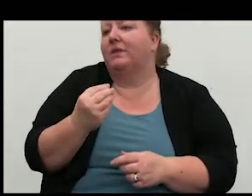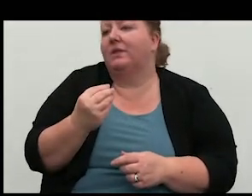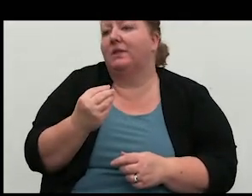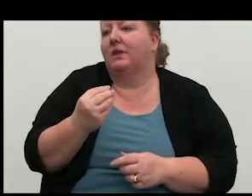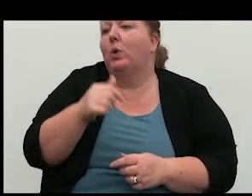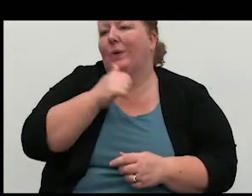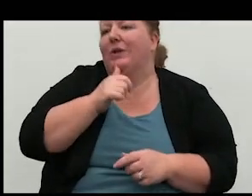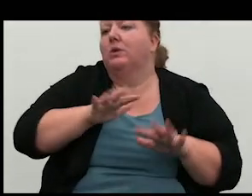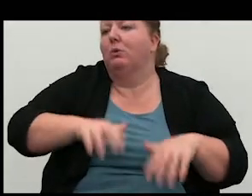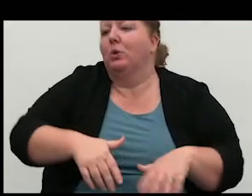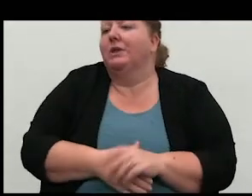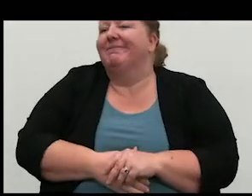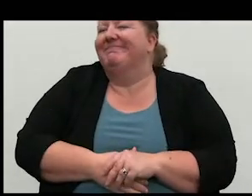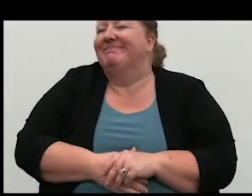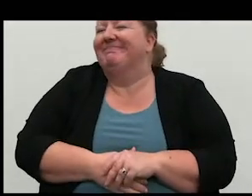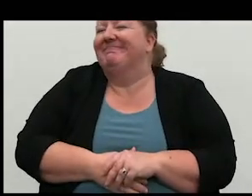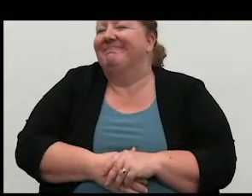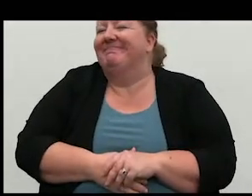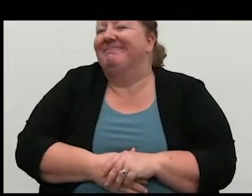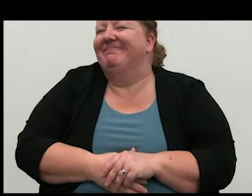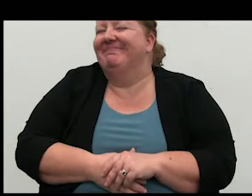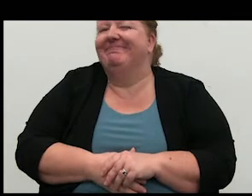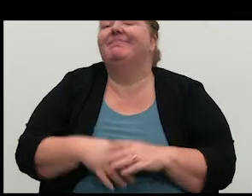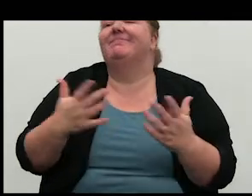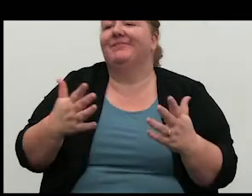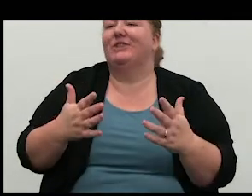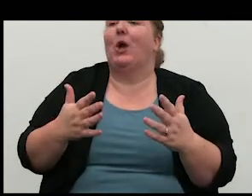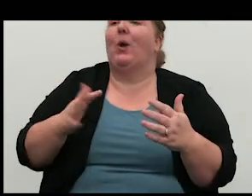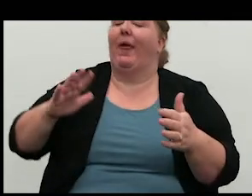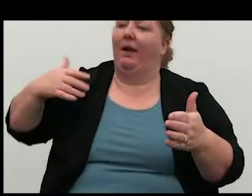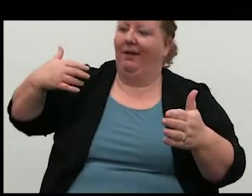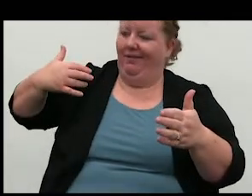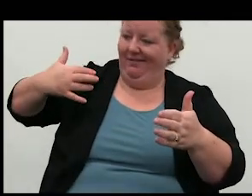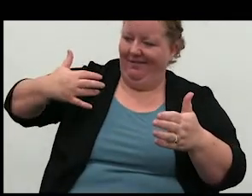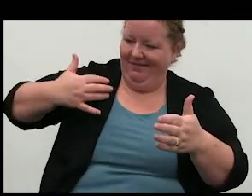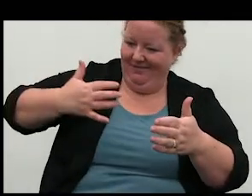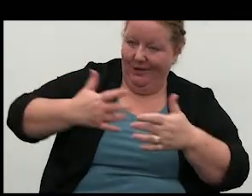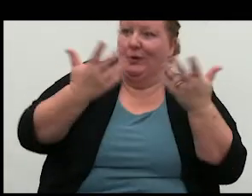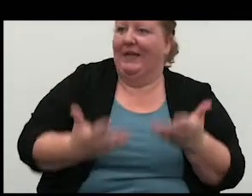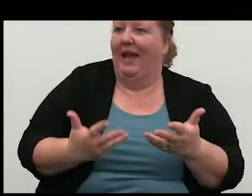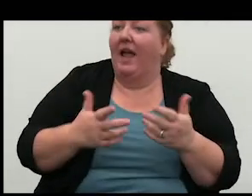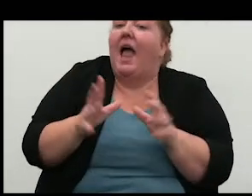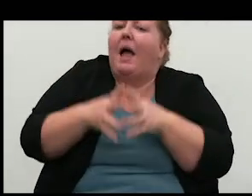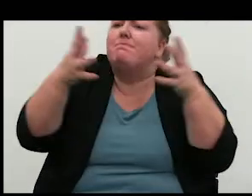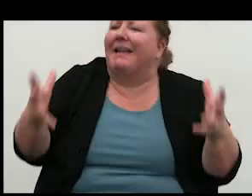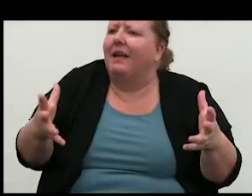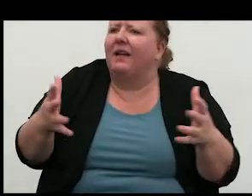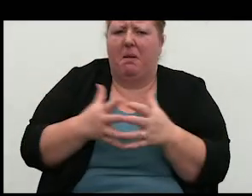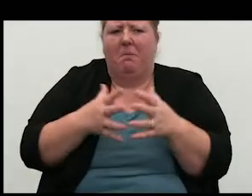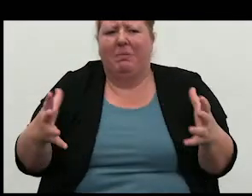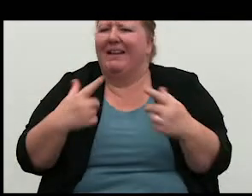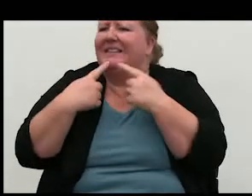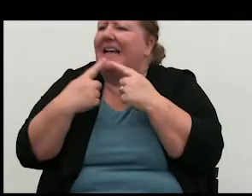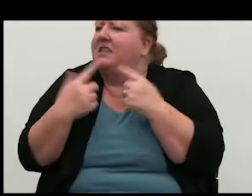We use computers. So, fast forward to today. How big is this big data we hear